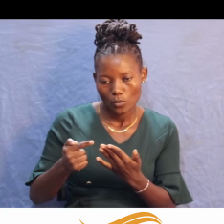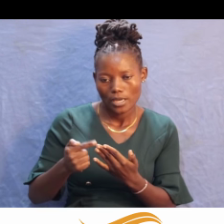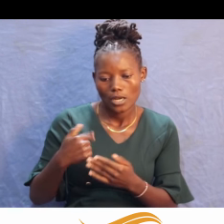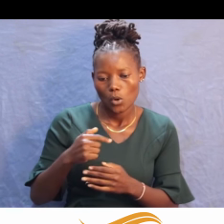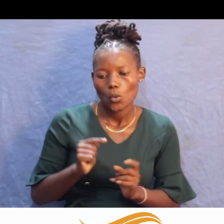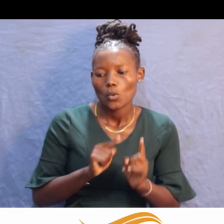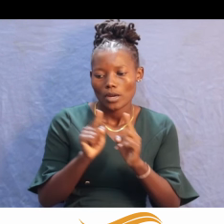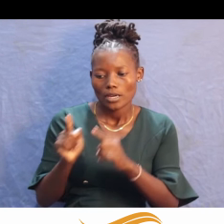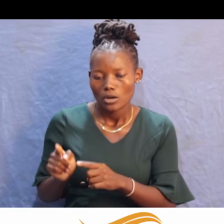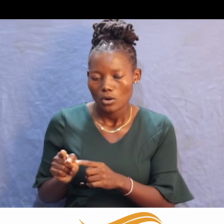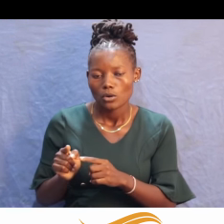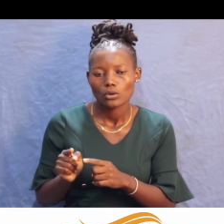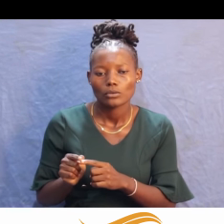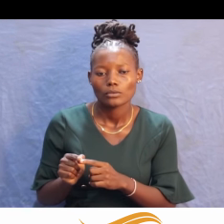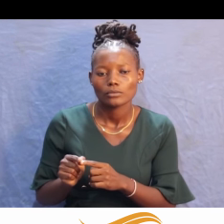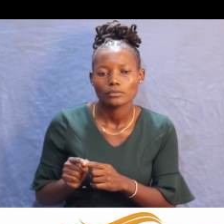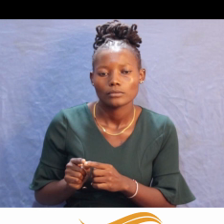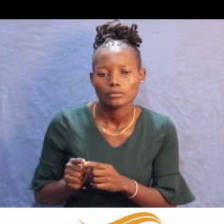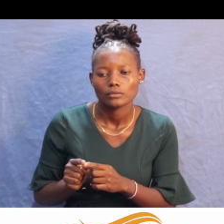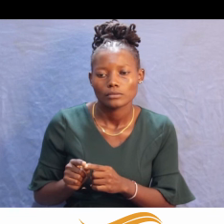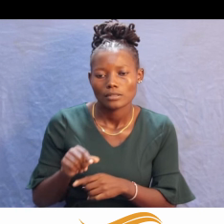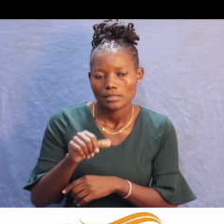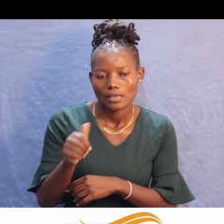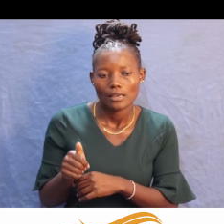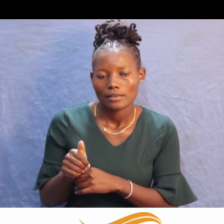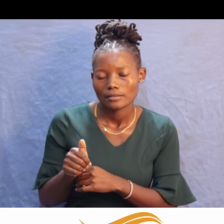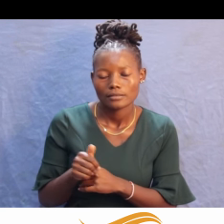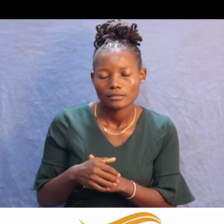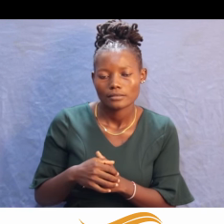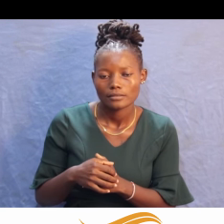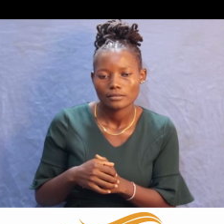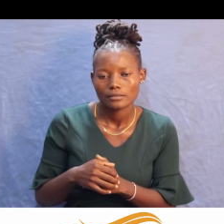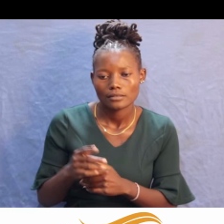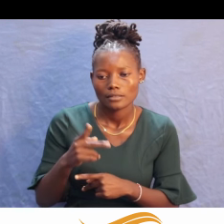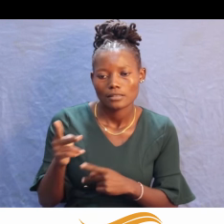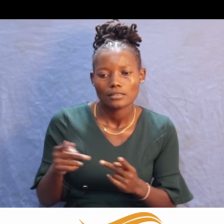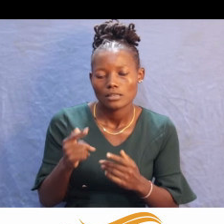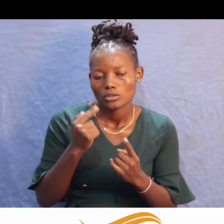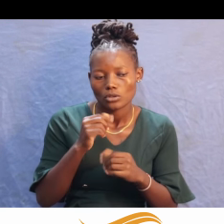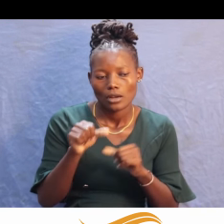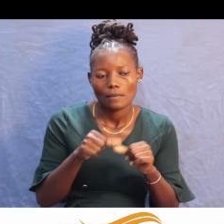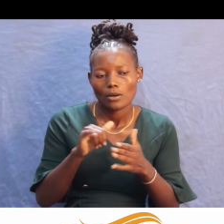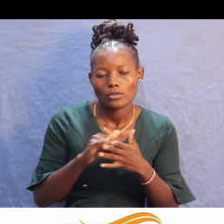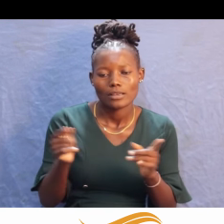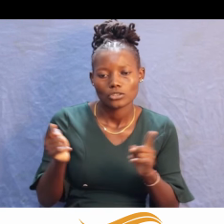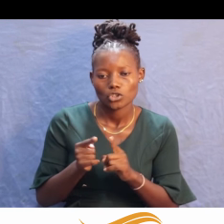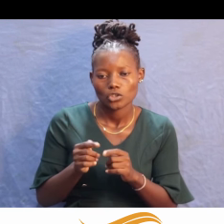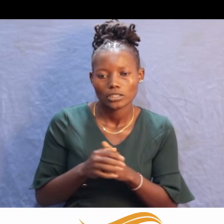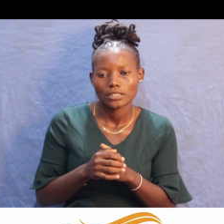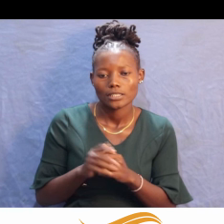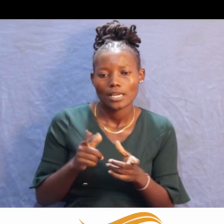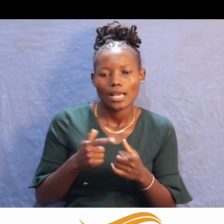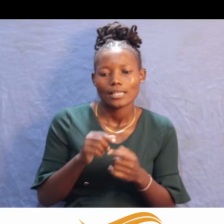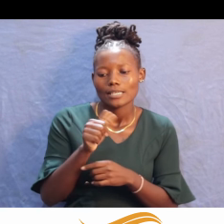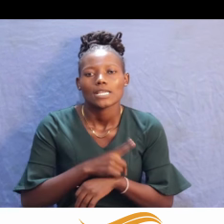to our maximum heart rate, 80% of our maximum heart rate. I'll talk about that here shortly. And I'm going to do you 4